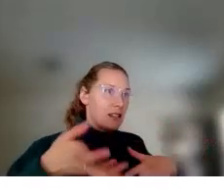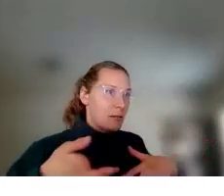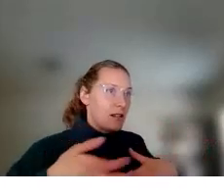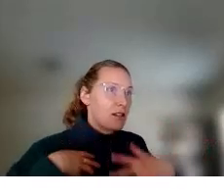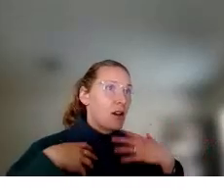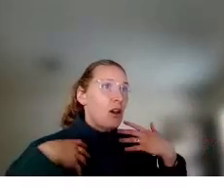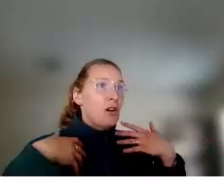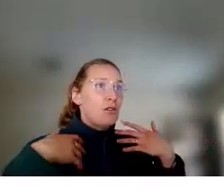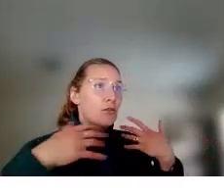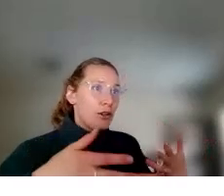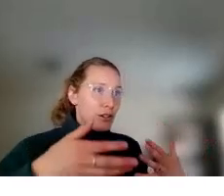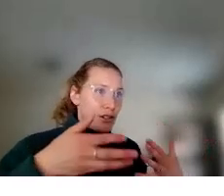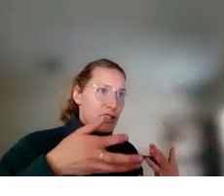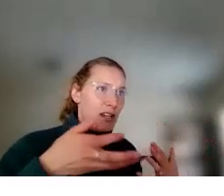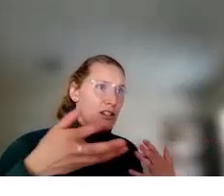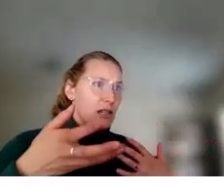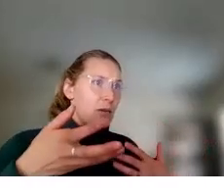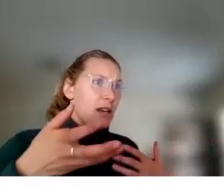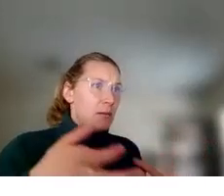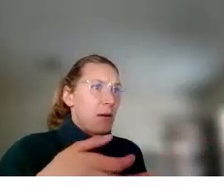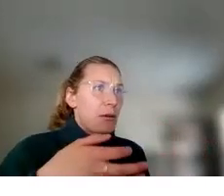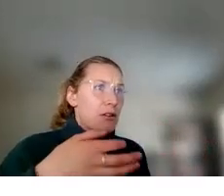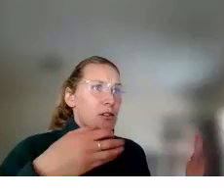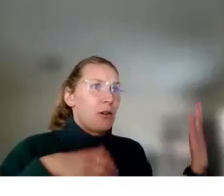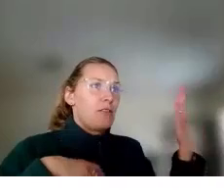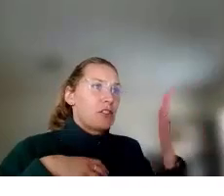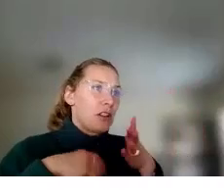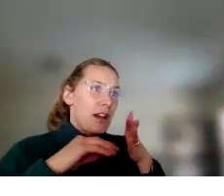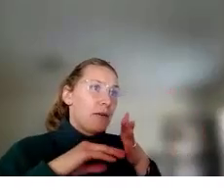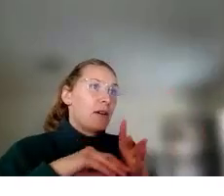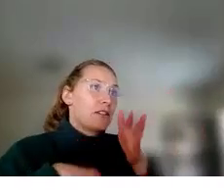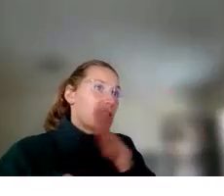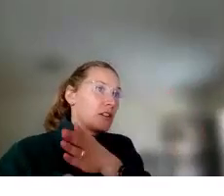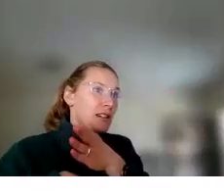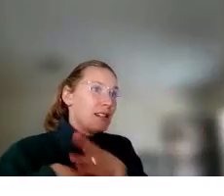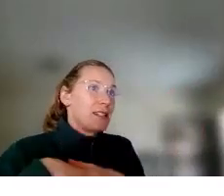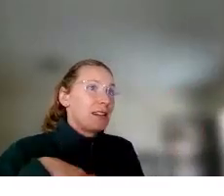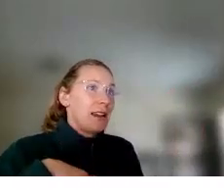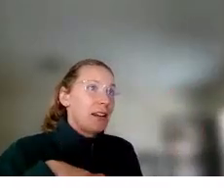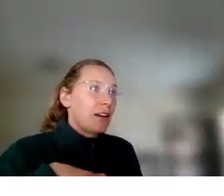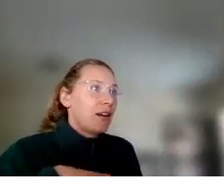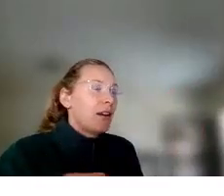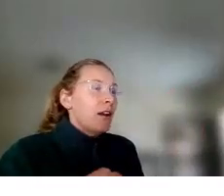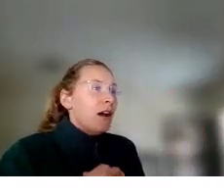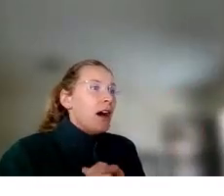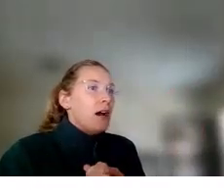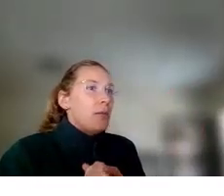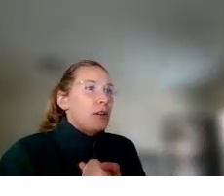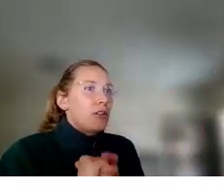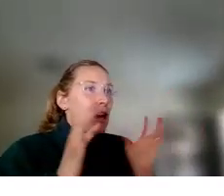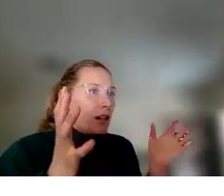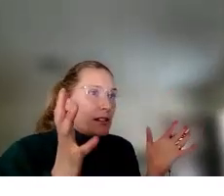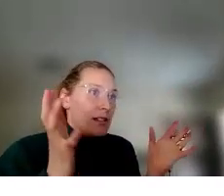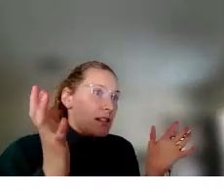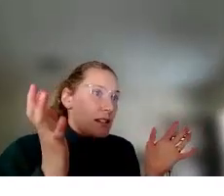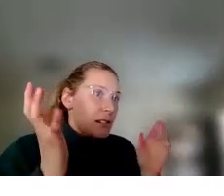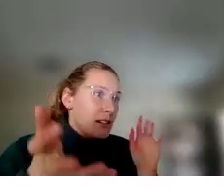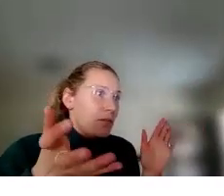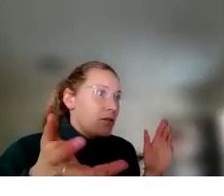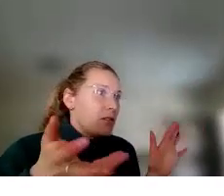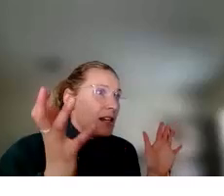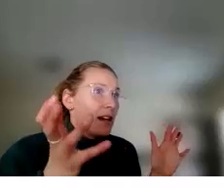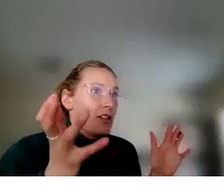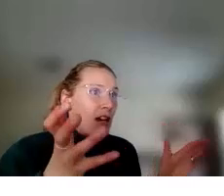beginning assessments for your CHCBS members who have July 1 start dates and later, you're not going to